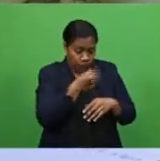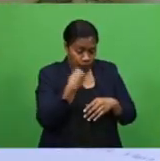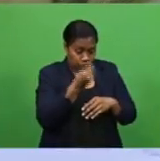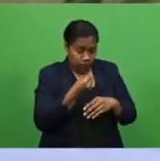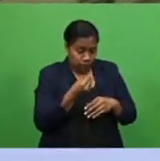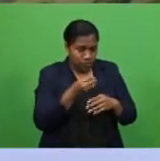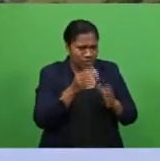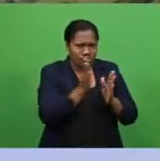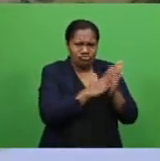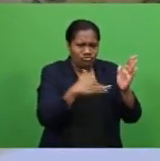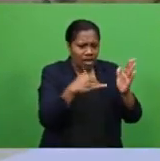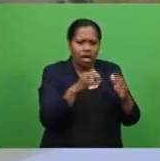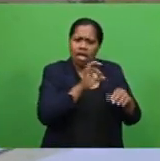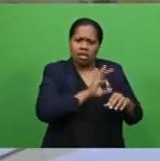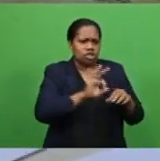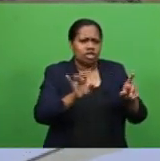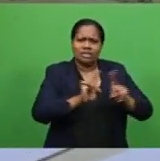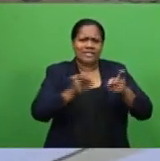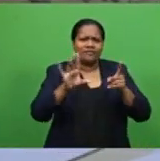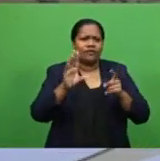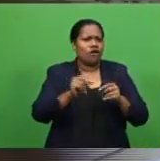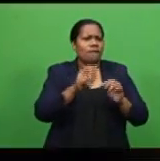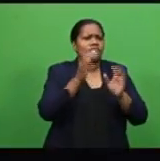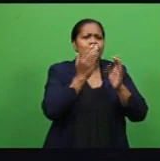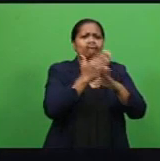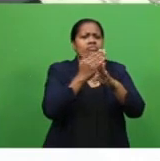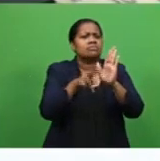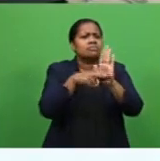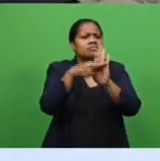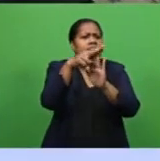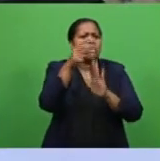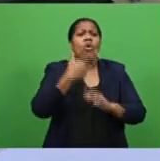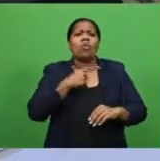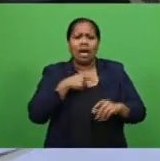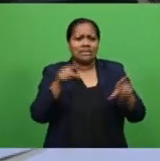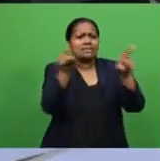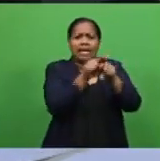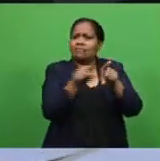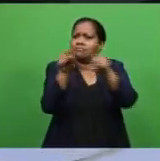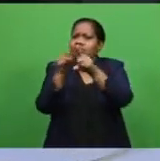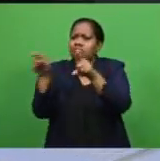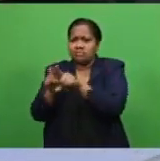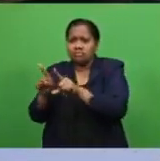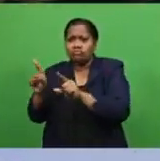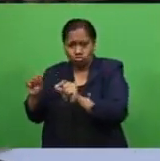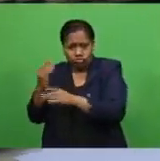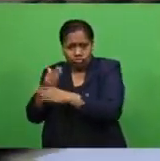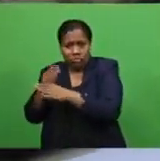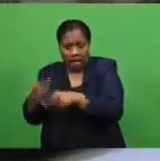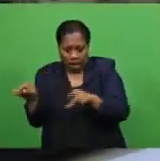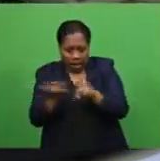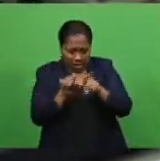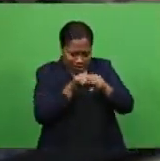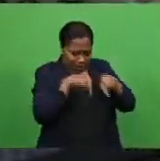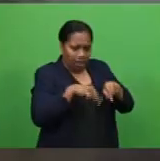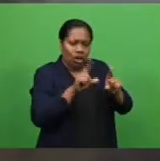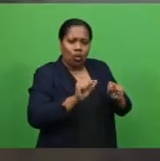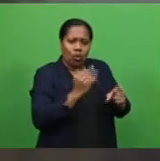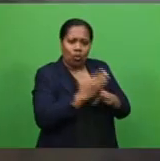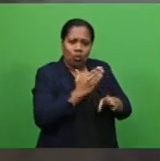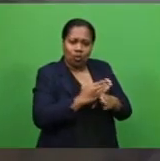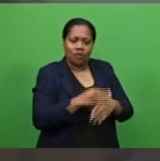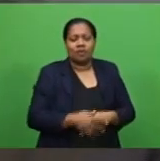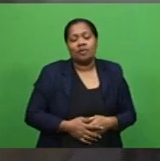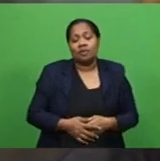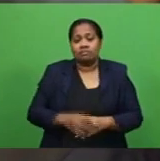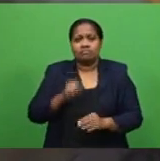resorts because he's still feeding people and still doing what inspires him. Jordan has also been honored with a number of awards. 2016